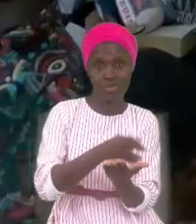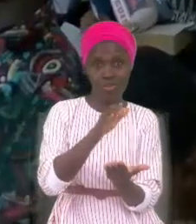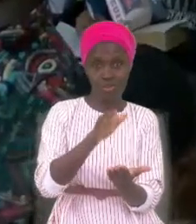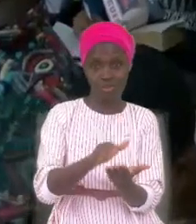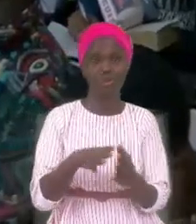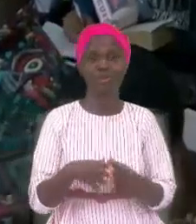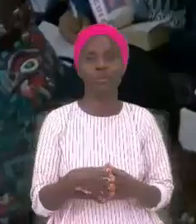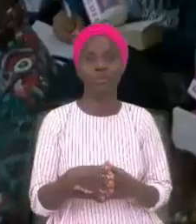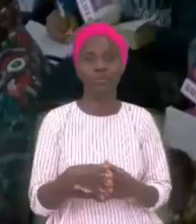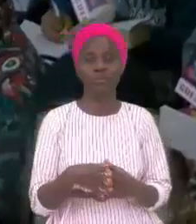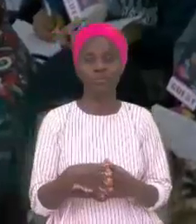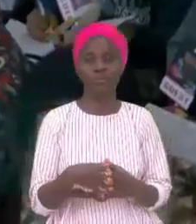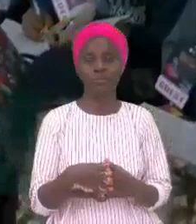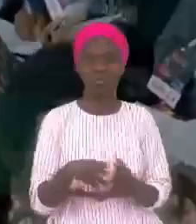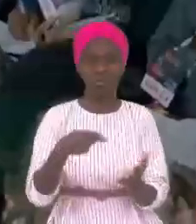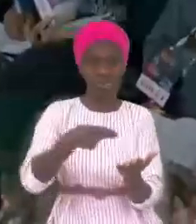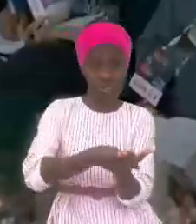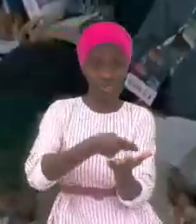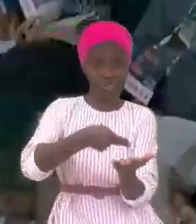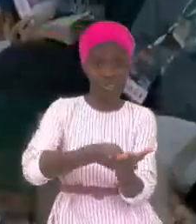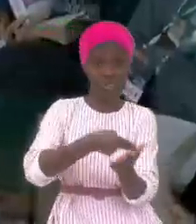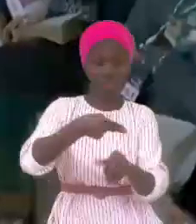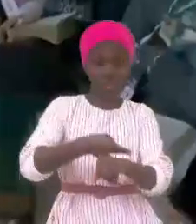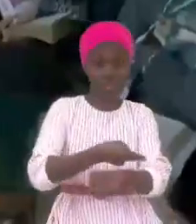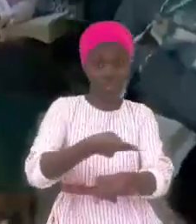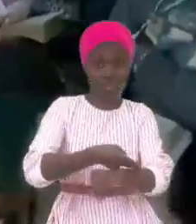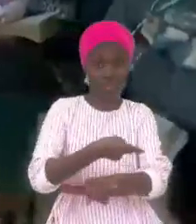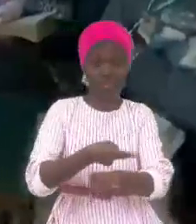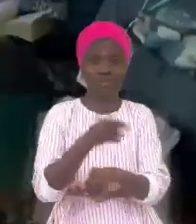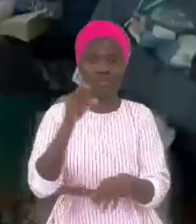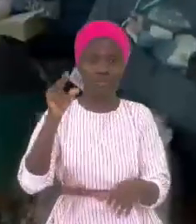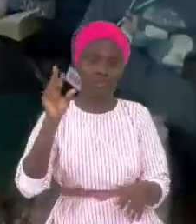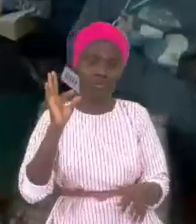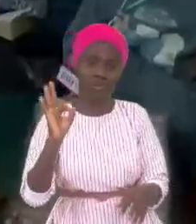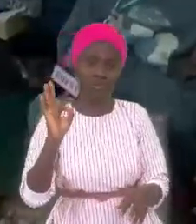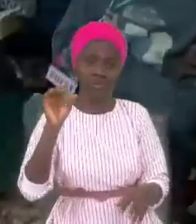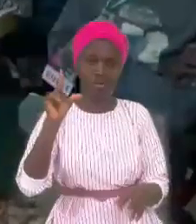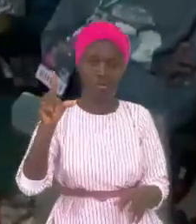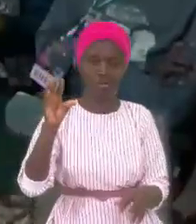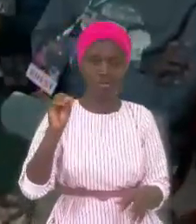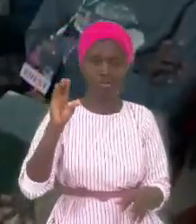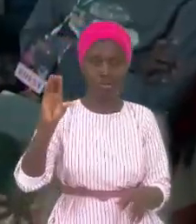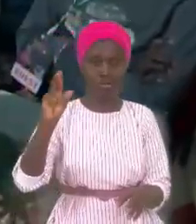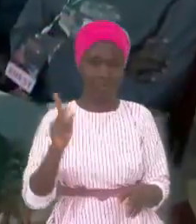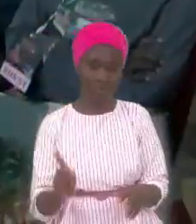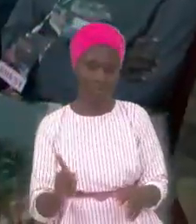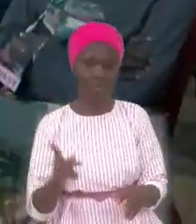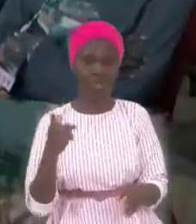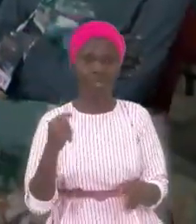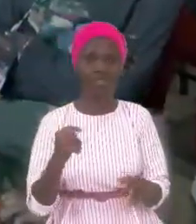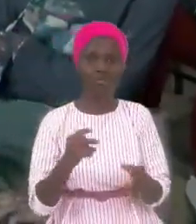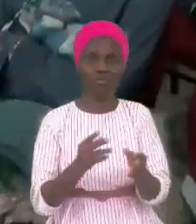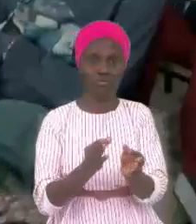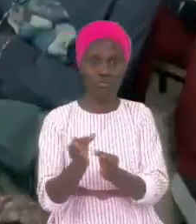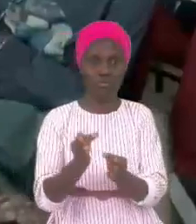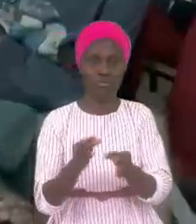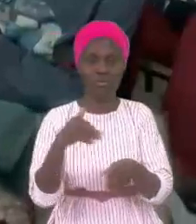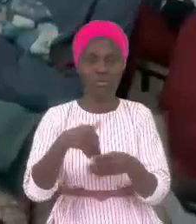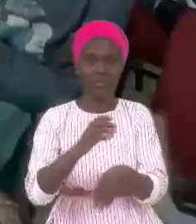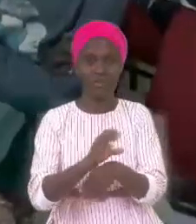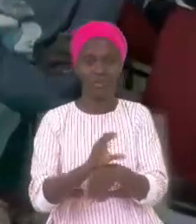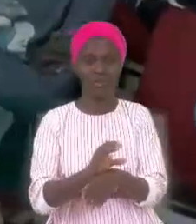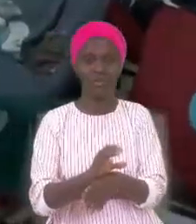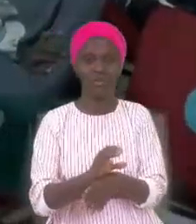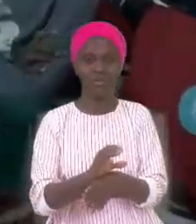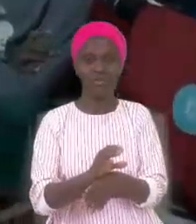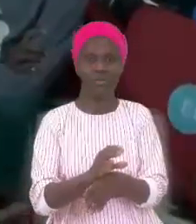the language and the illustration for the church is that the church is a flock. Look at Psalm 80